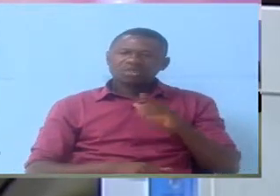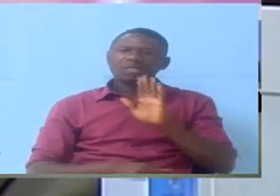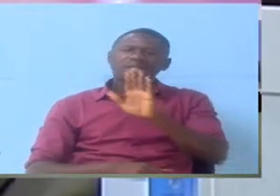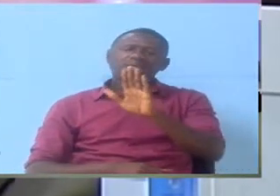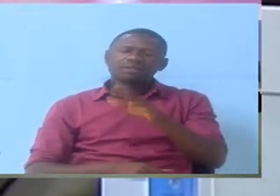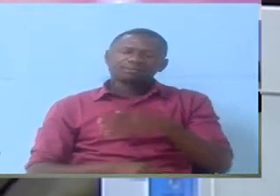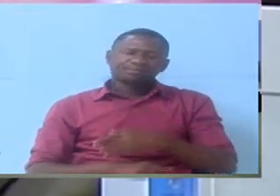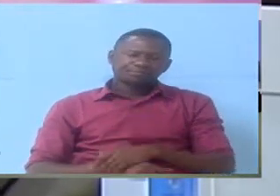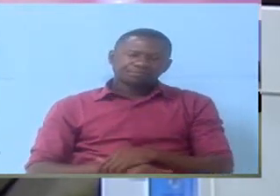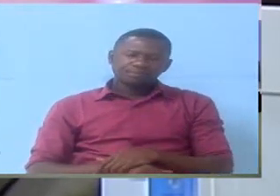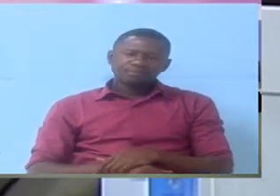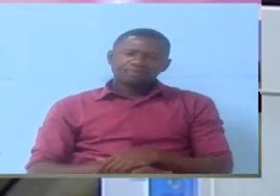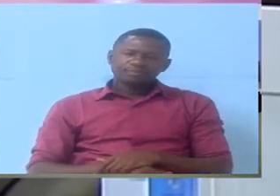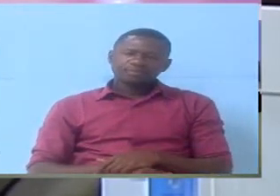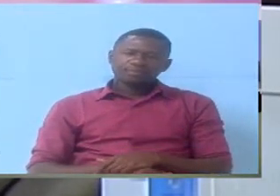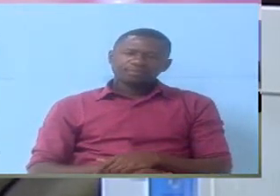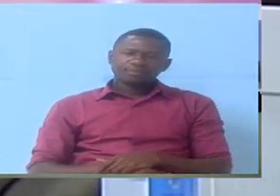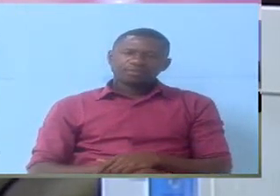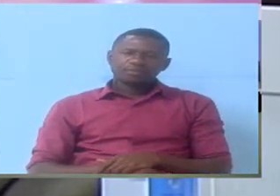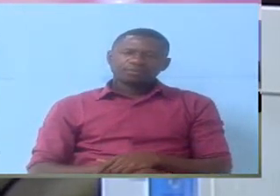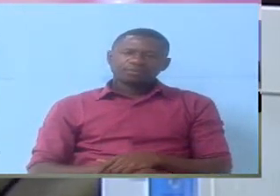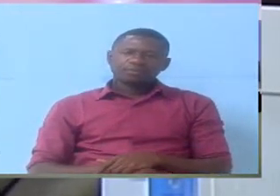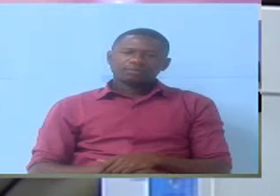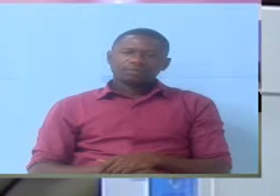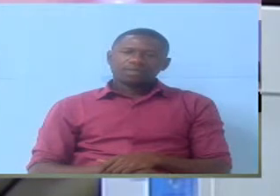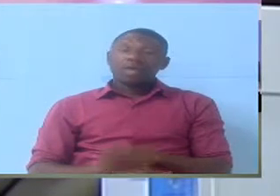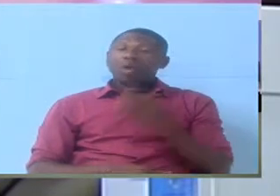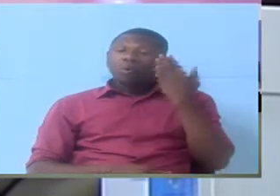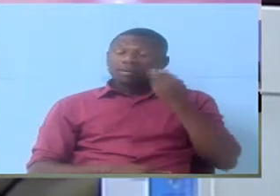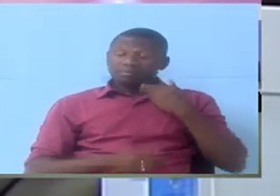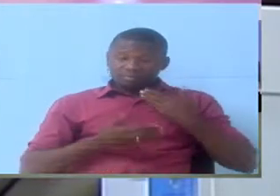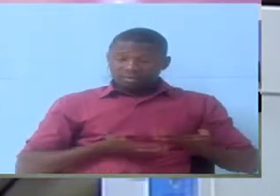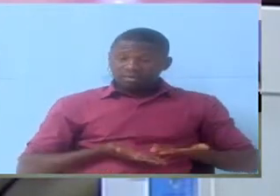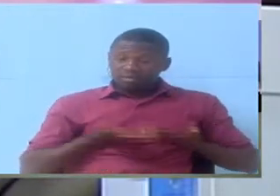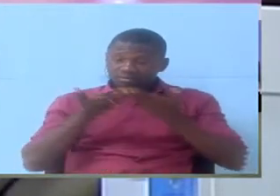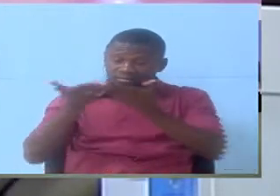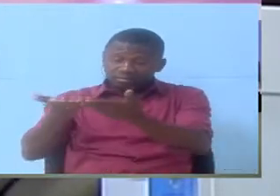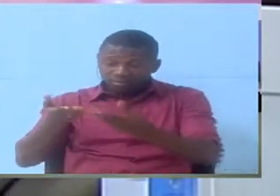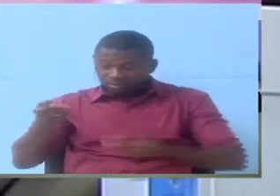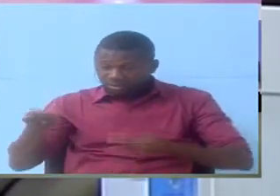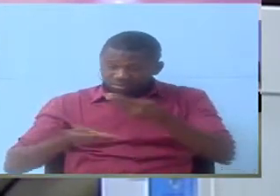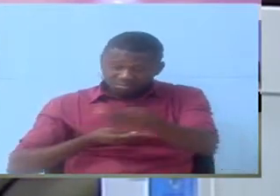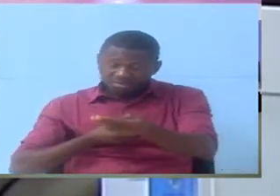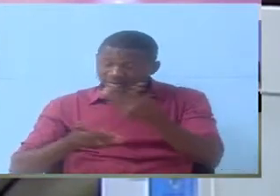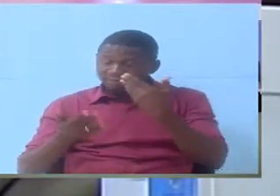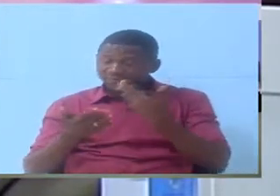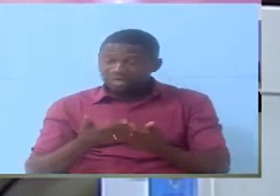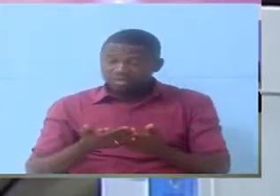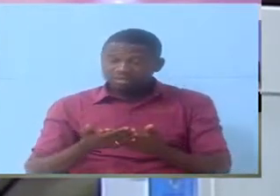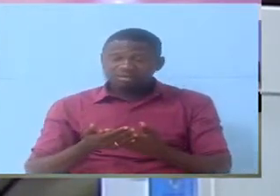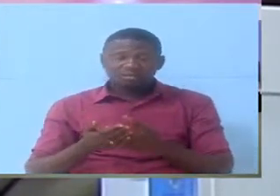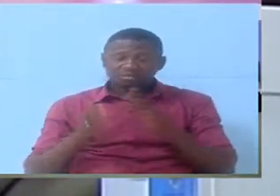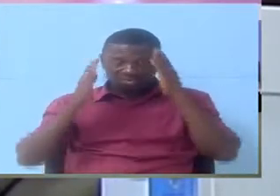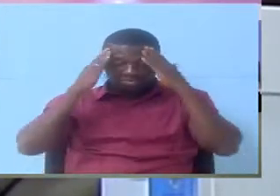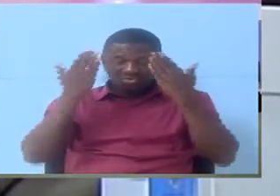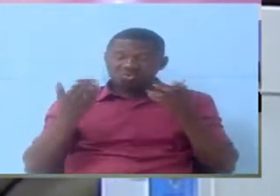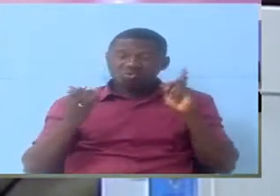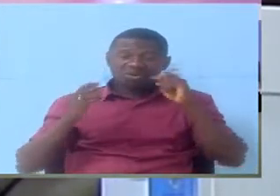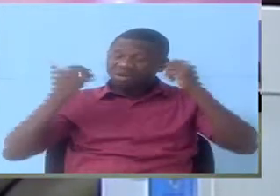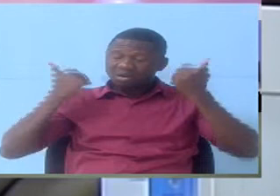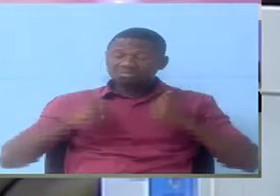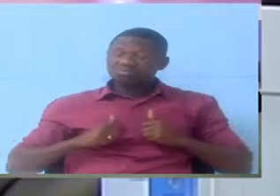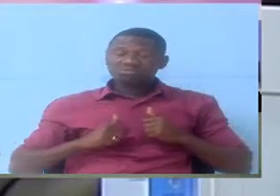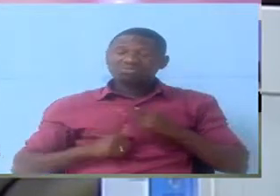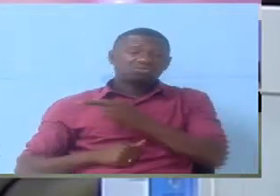moment I did my handing over, Mr. Chairman, I didn't know anything that happened to those bodies